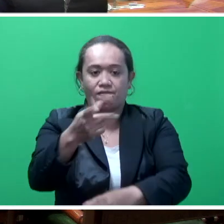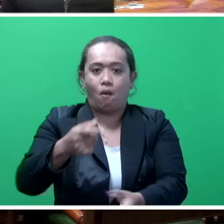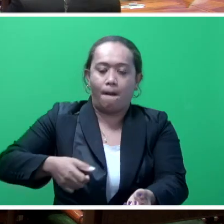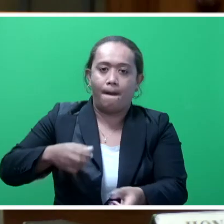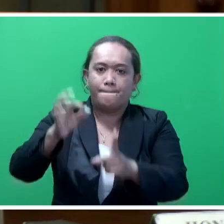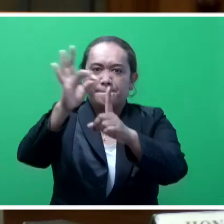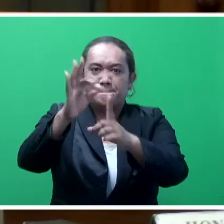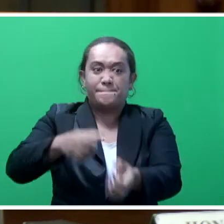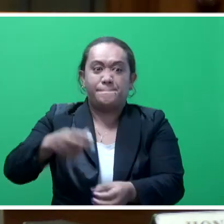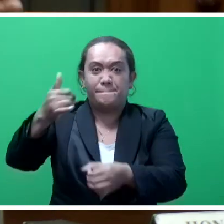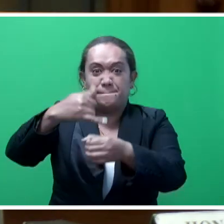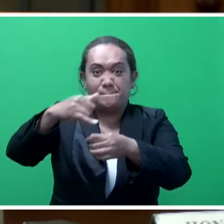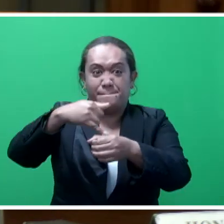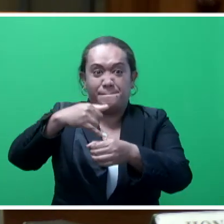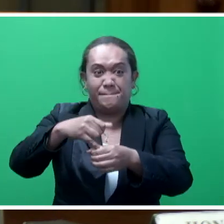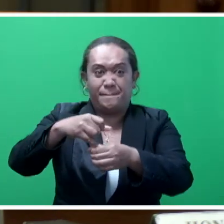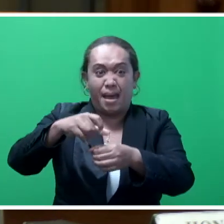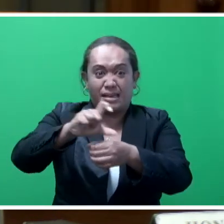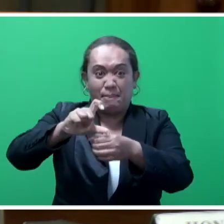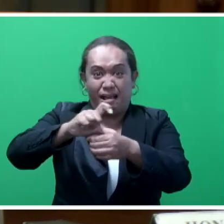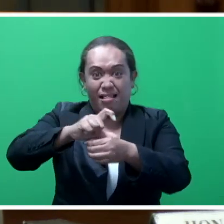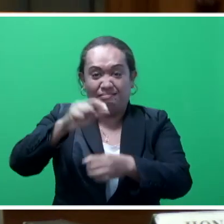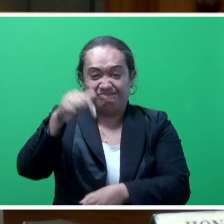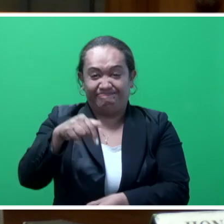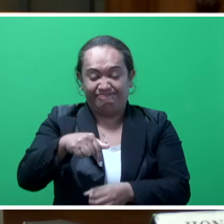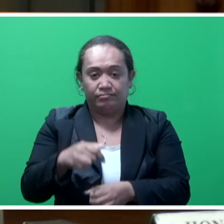about, I think it was year before last, we have got now